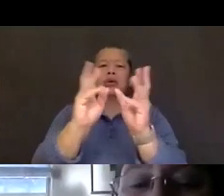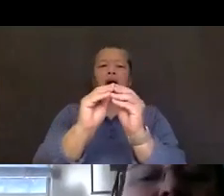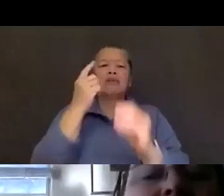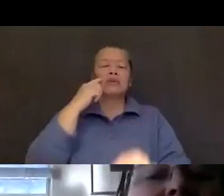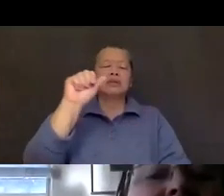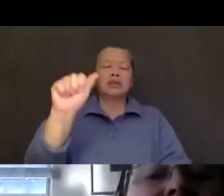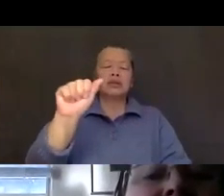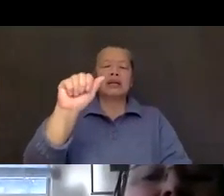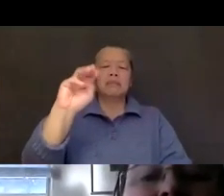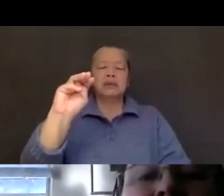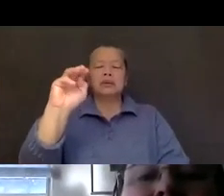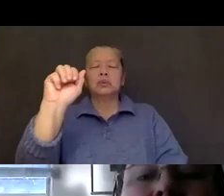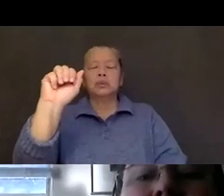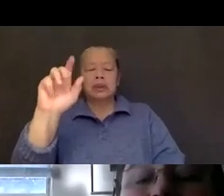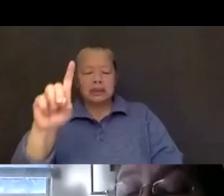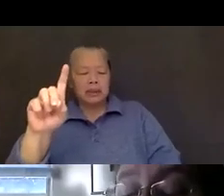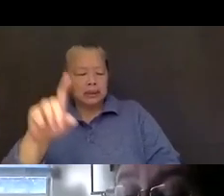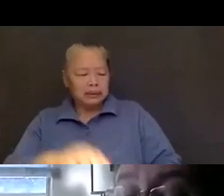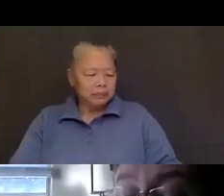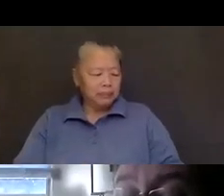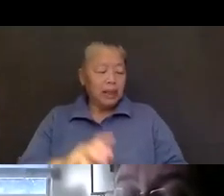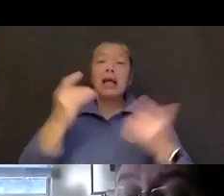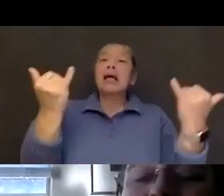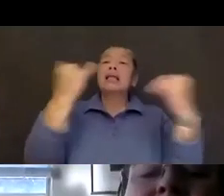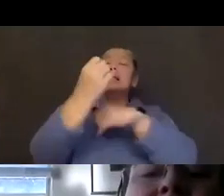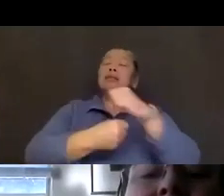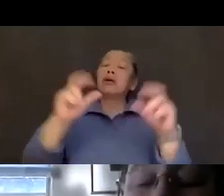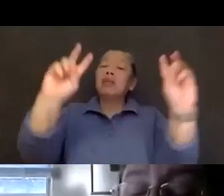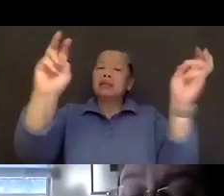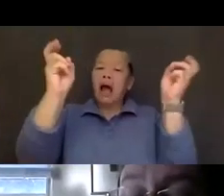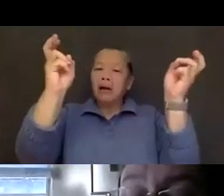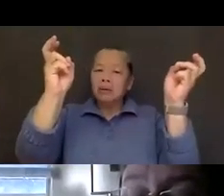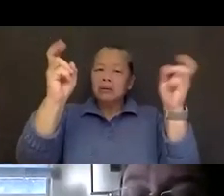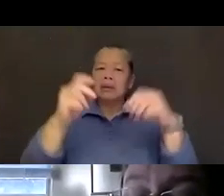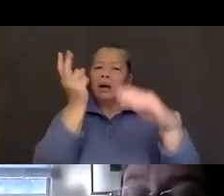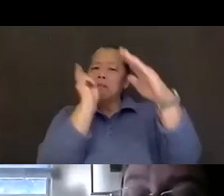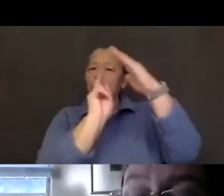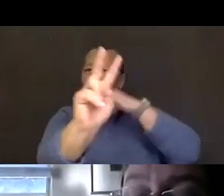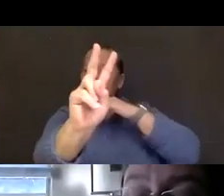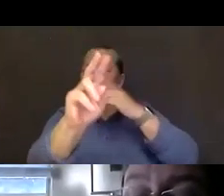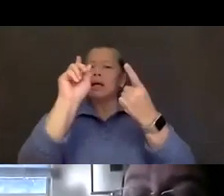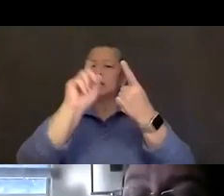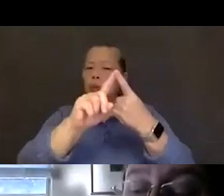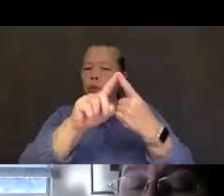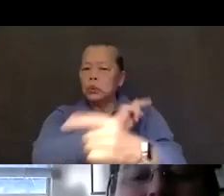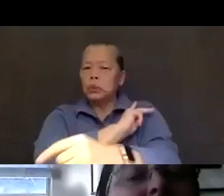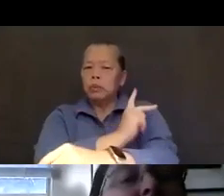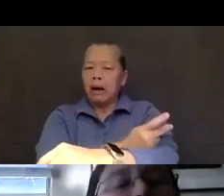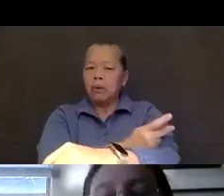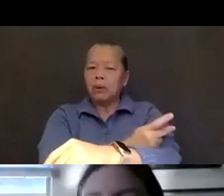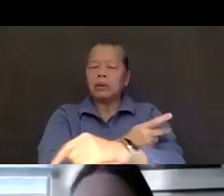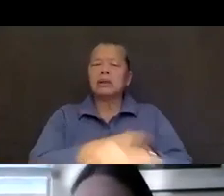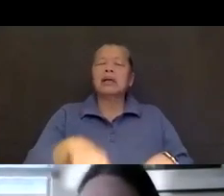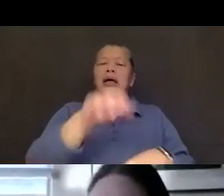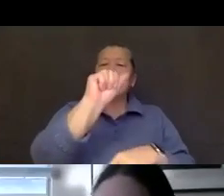with Disabilities. Our title this year, our theme this year is Prophesying to Power: The Intersections